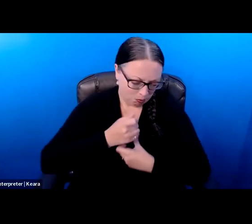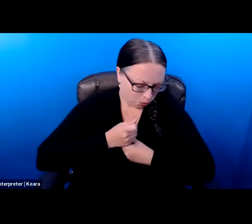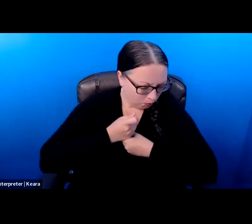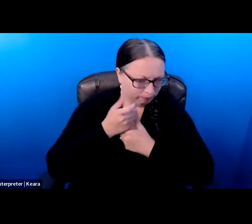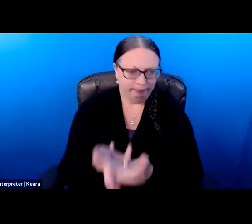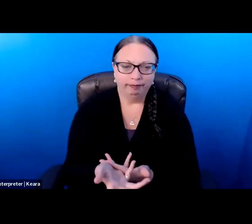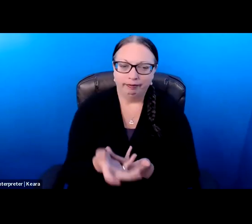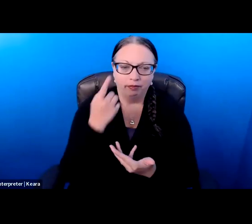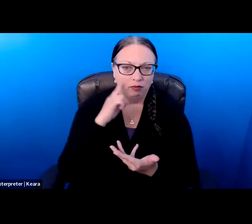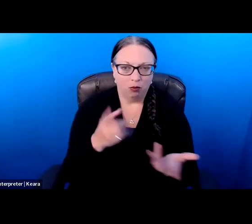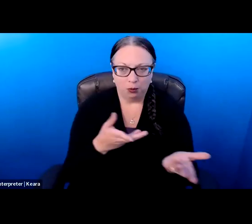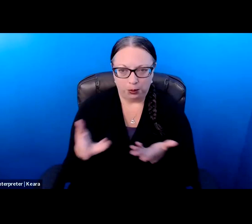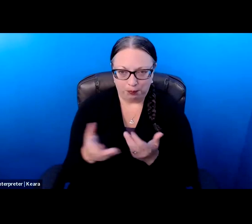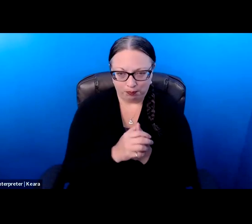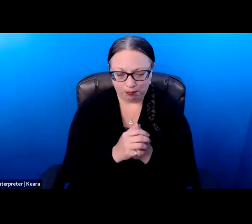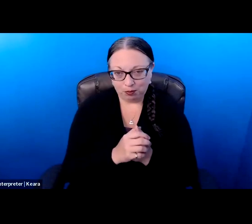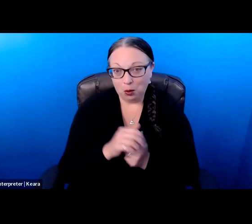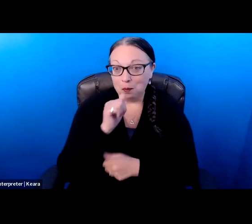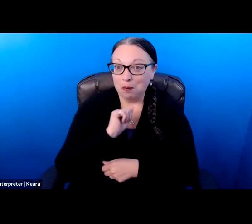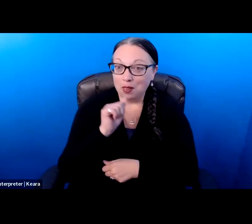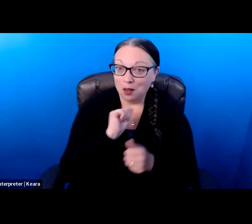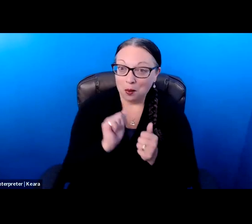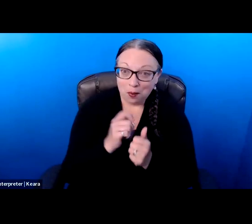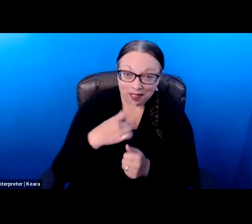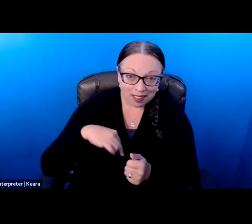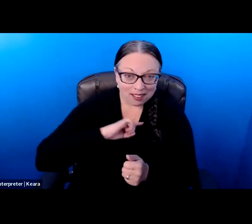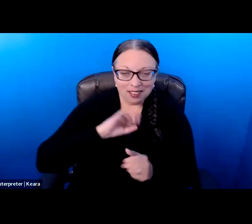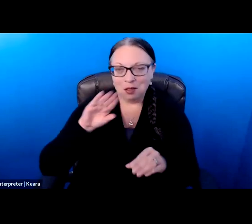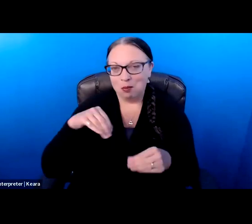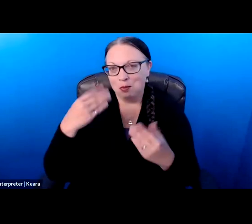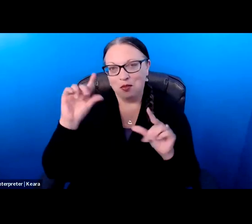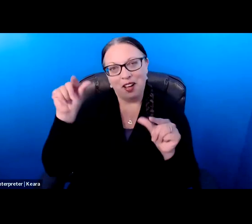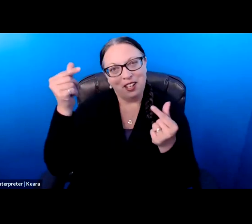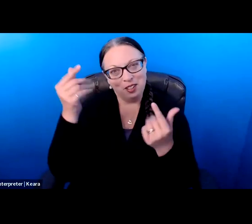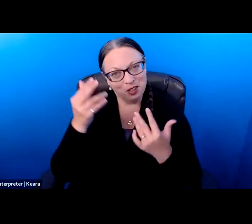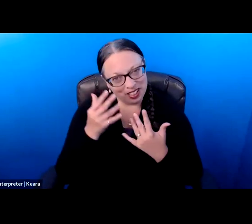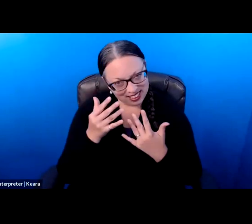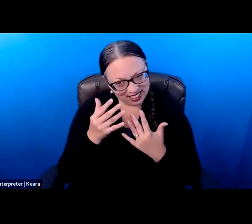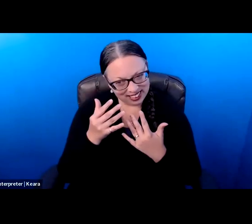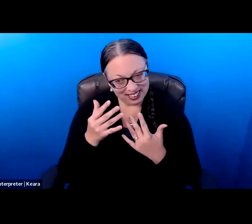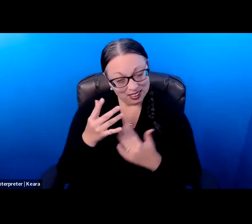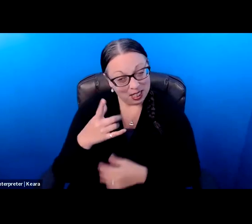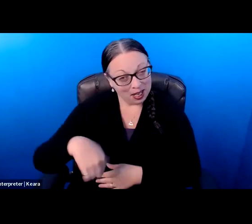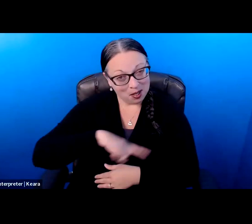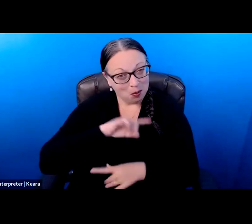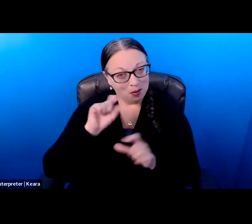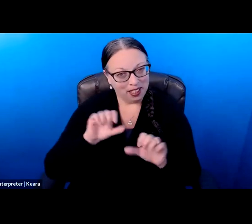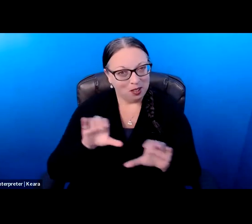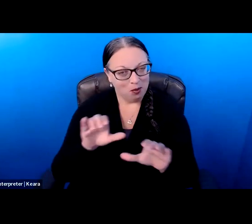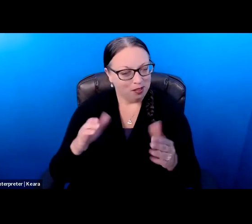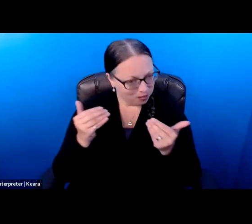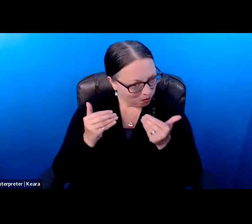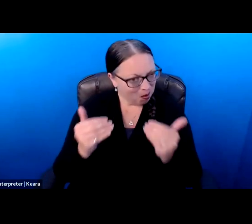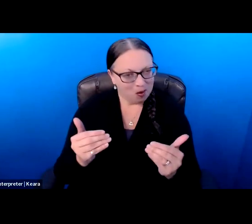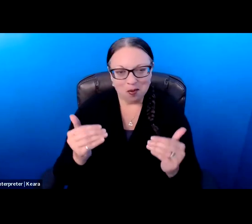So please bear with us, give us grace, right? And we can do this onward and upward as we